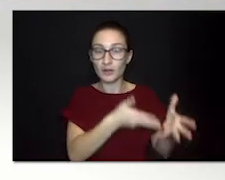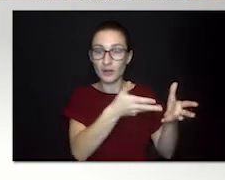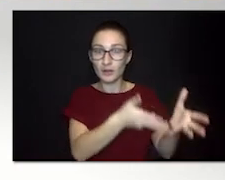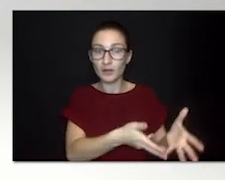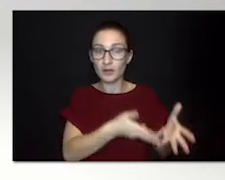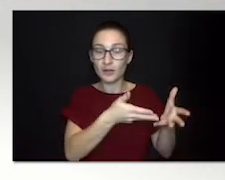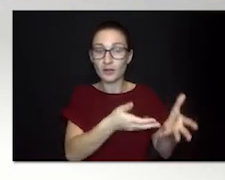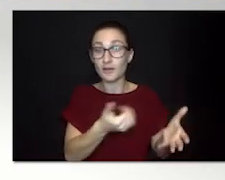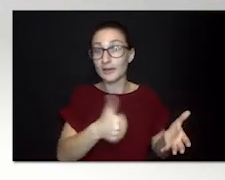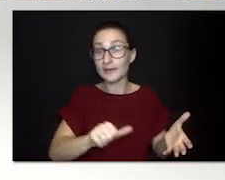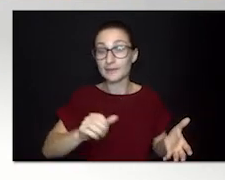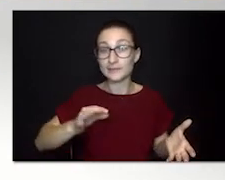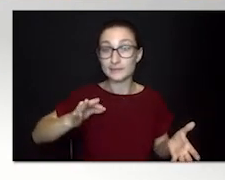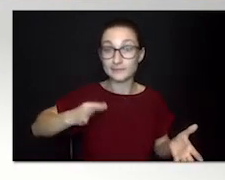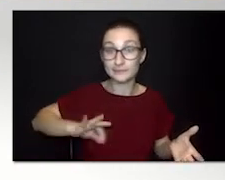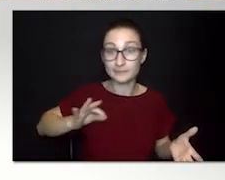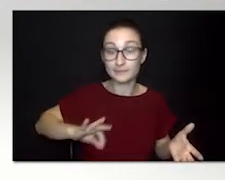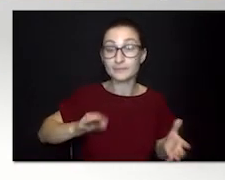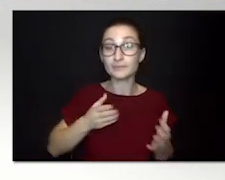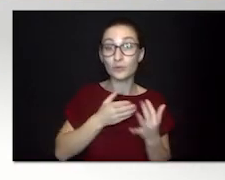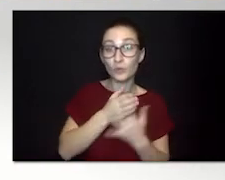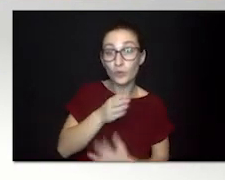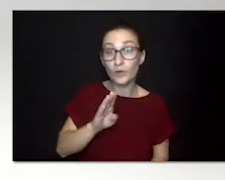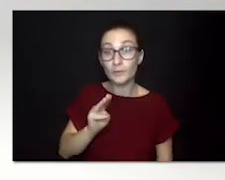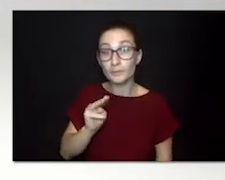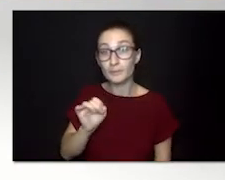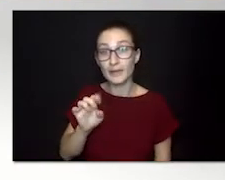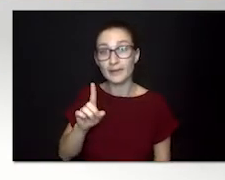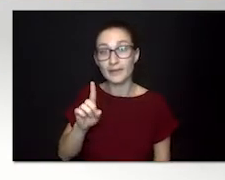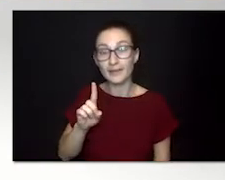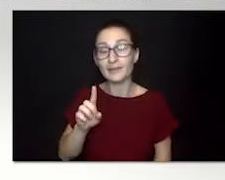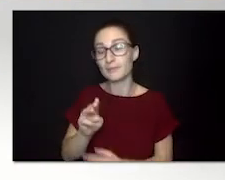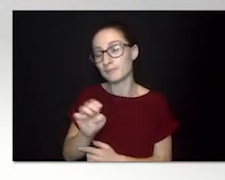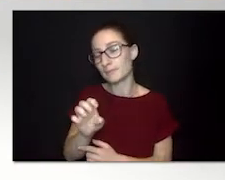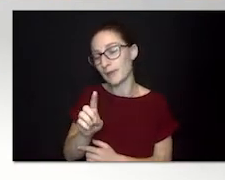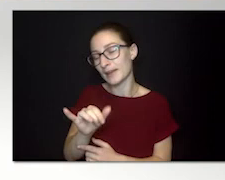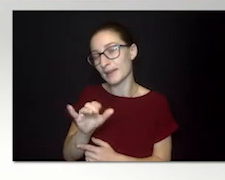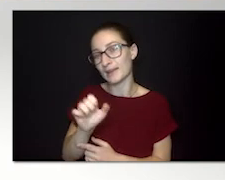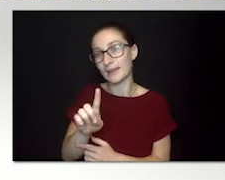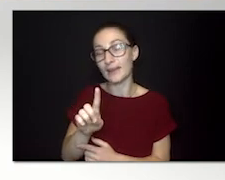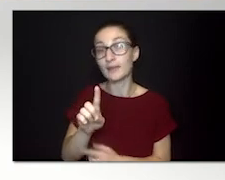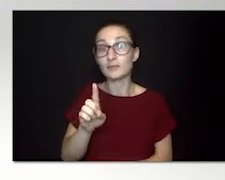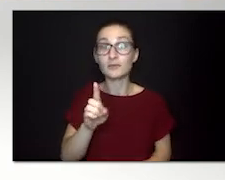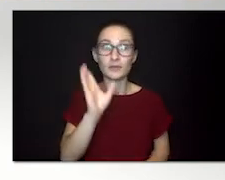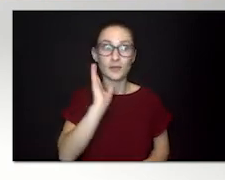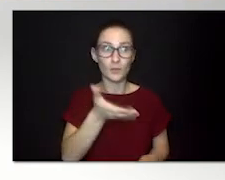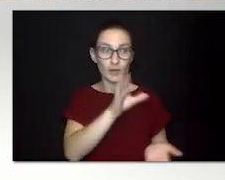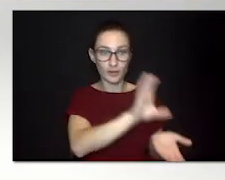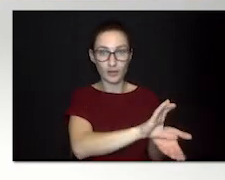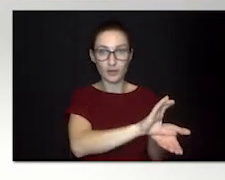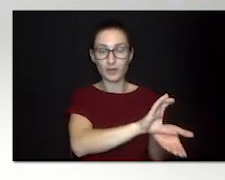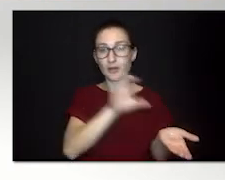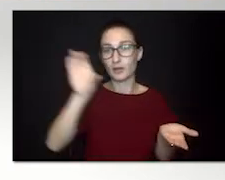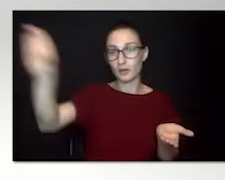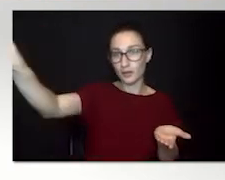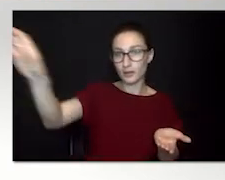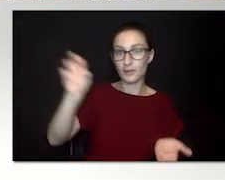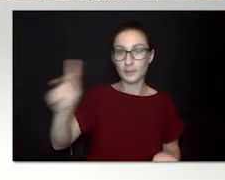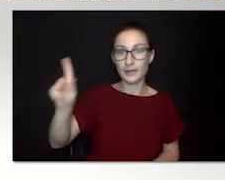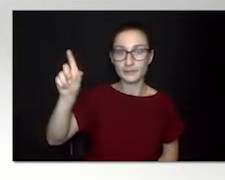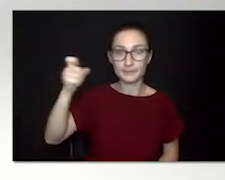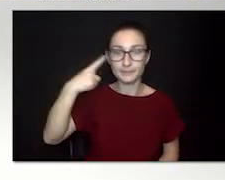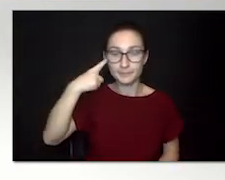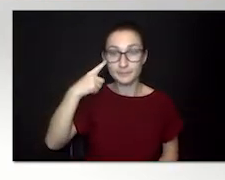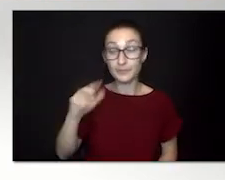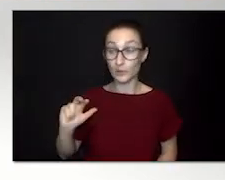any benefits from Medicaid that were paid out, they will have to be paid back, even if that depletes the trust. In a